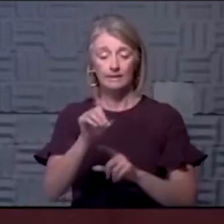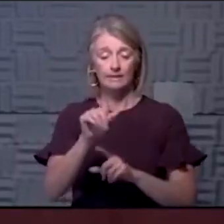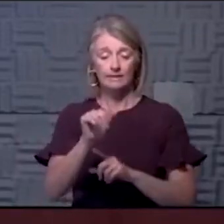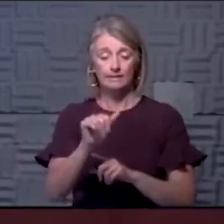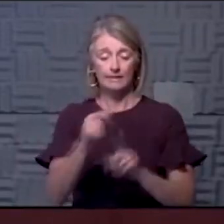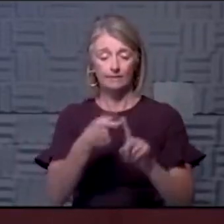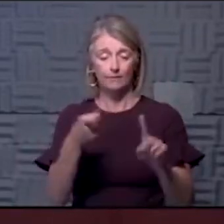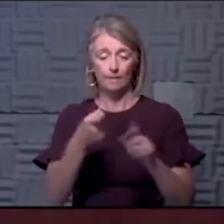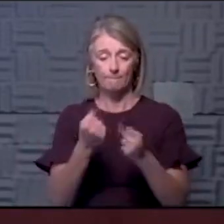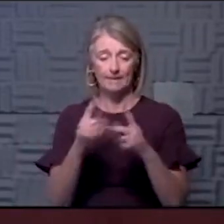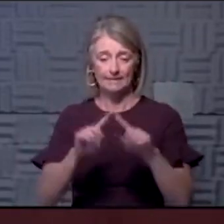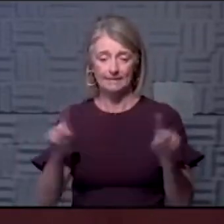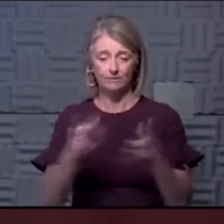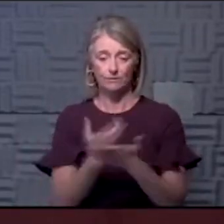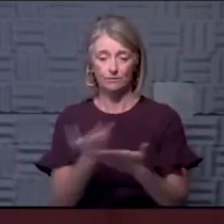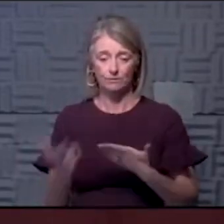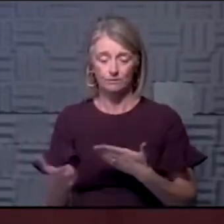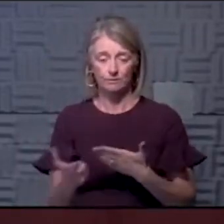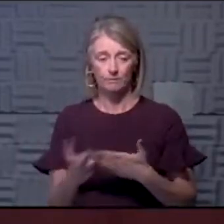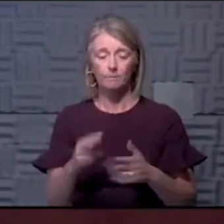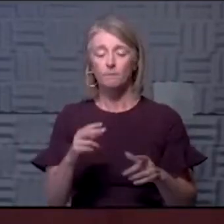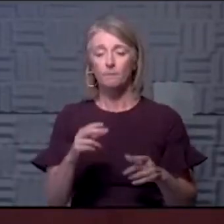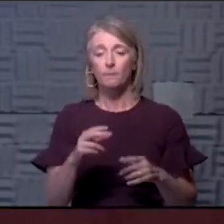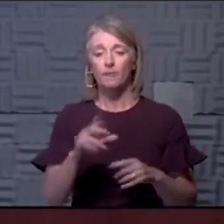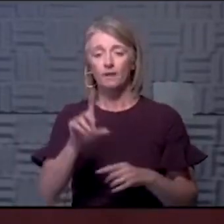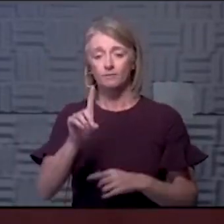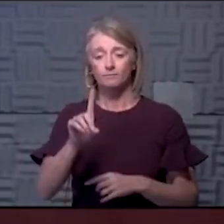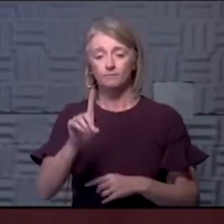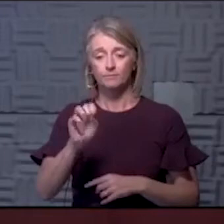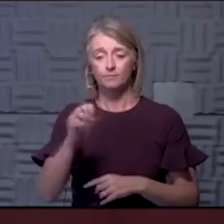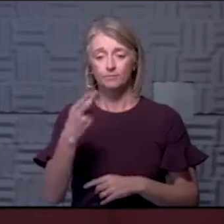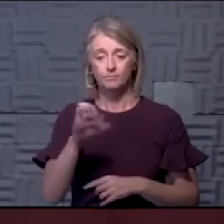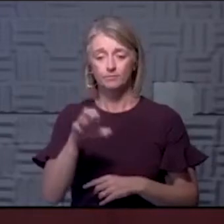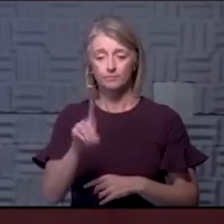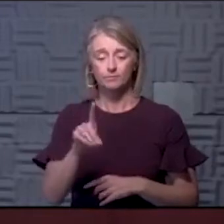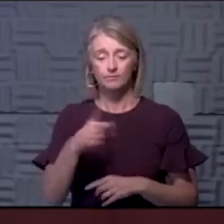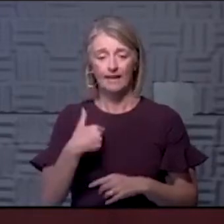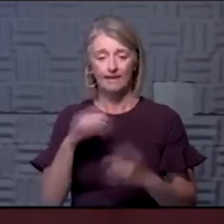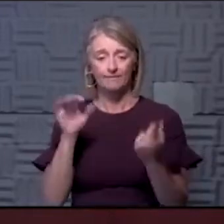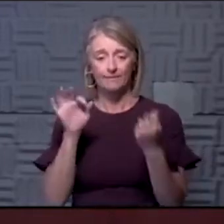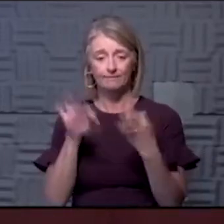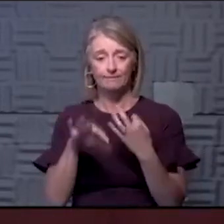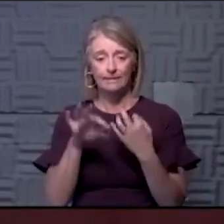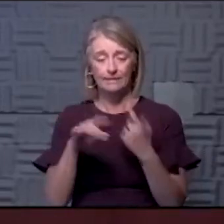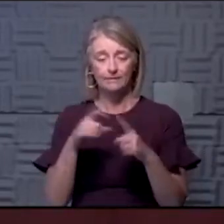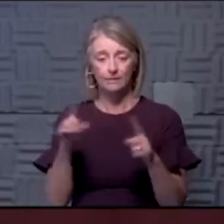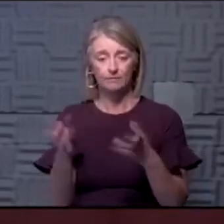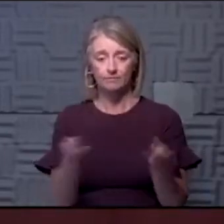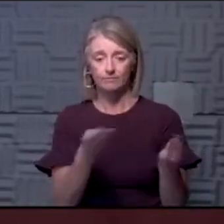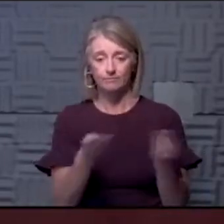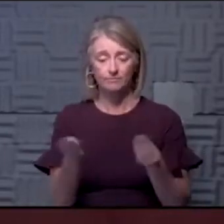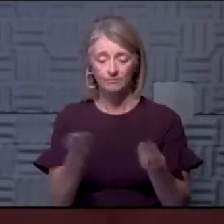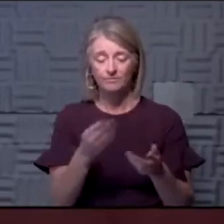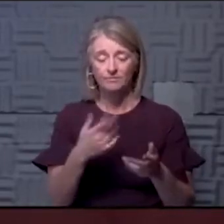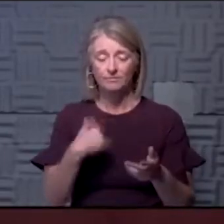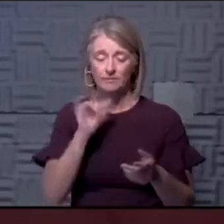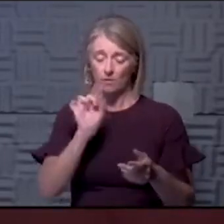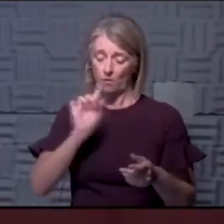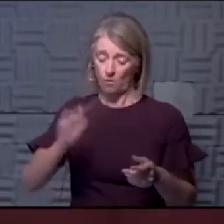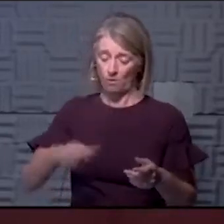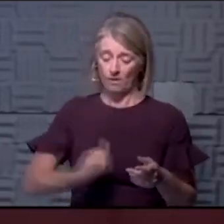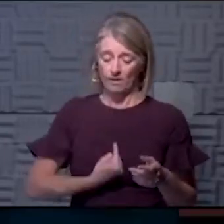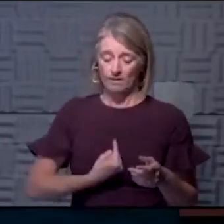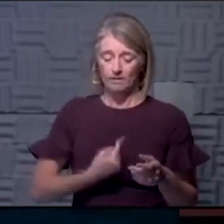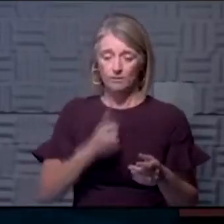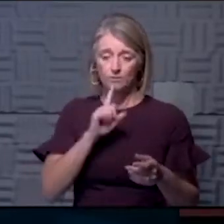this dashboard, actually, and Chris can probably speak to it, has feeds from multiple different areas, not just us. And so that's a really important part